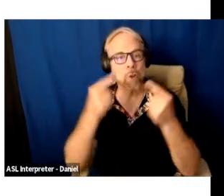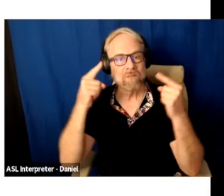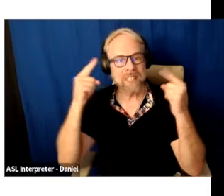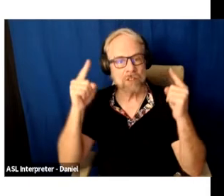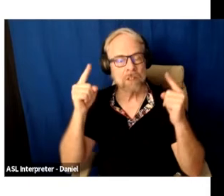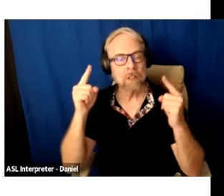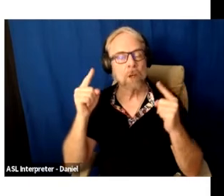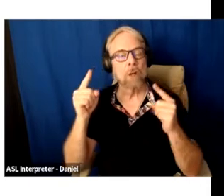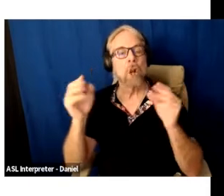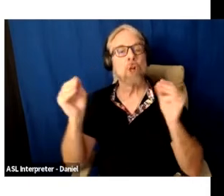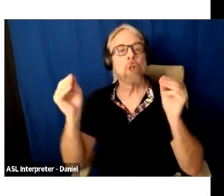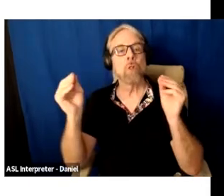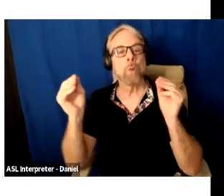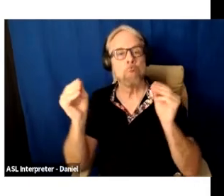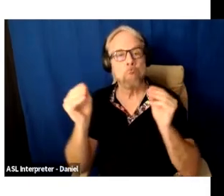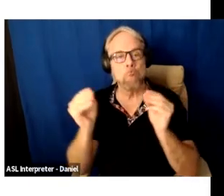the more